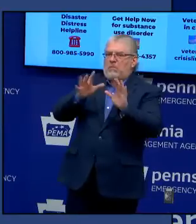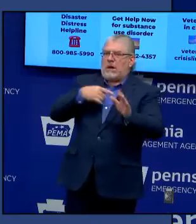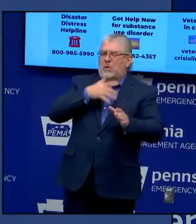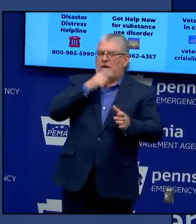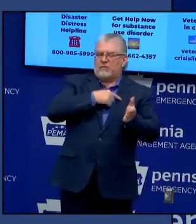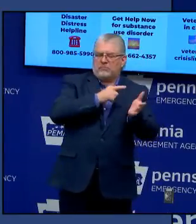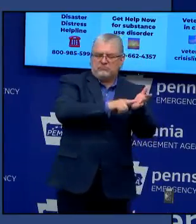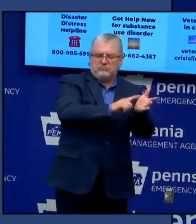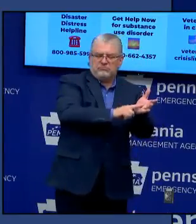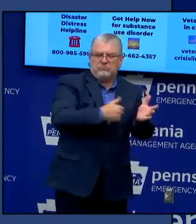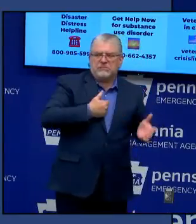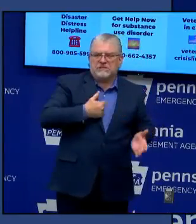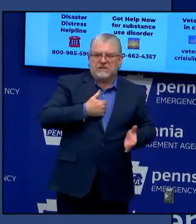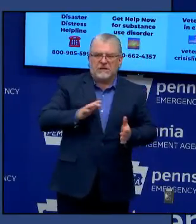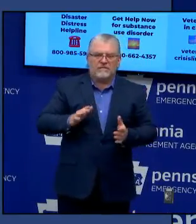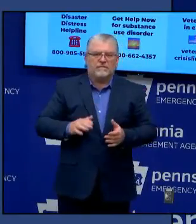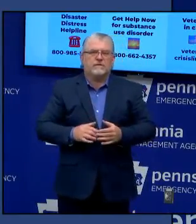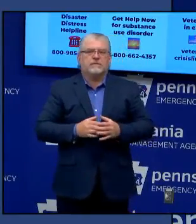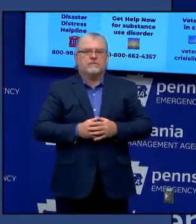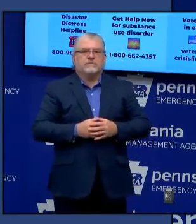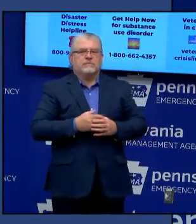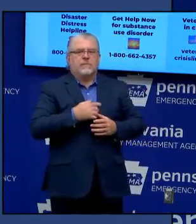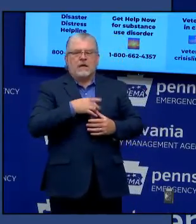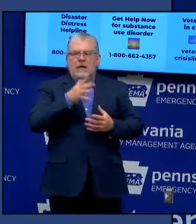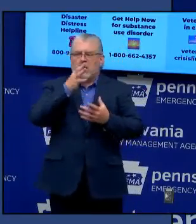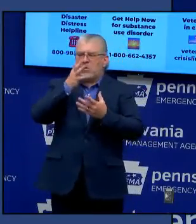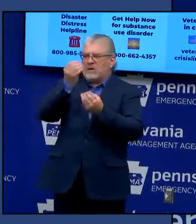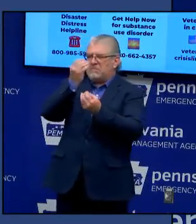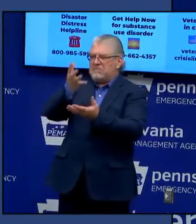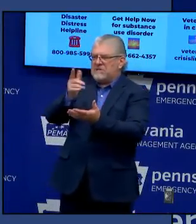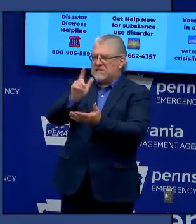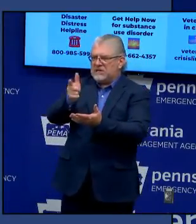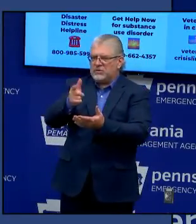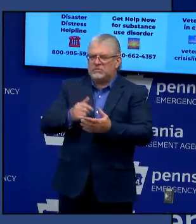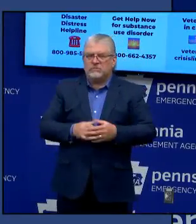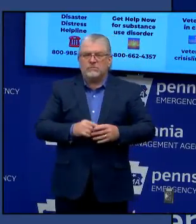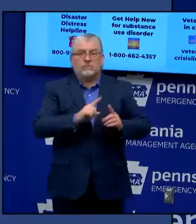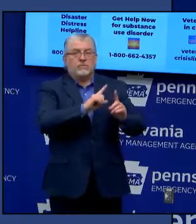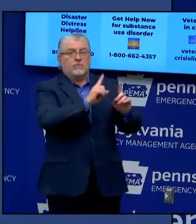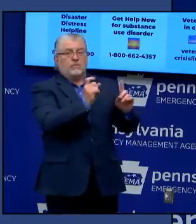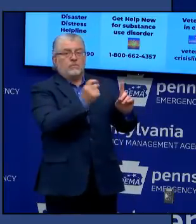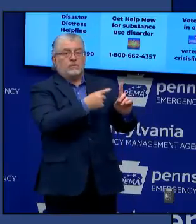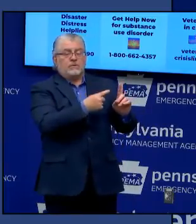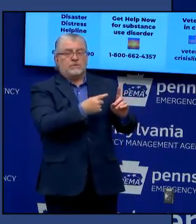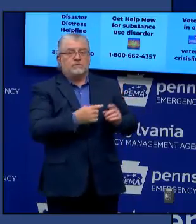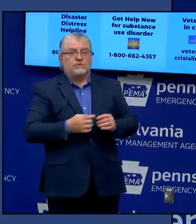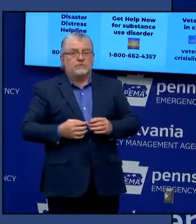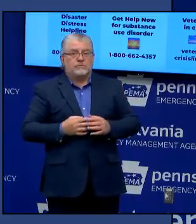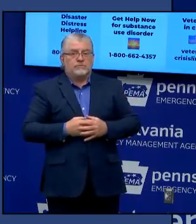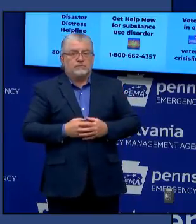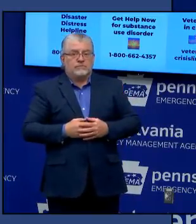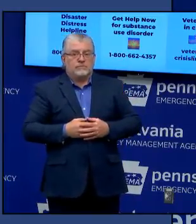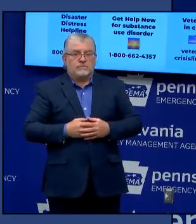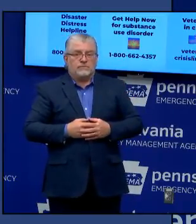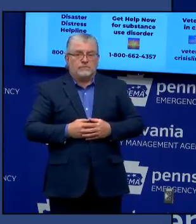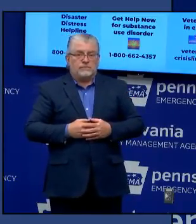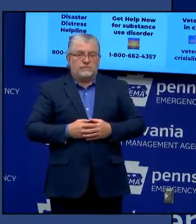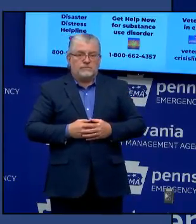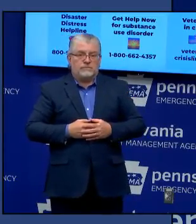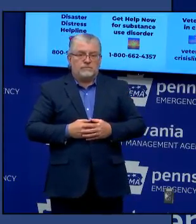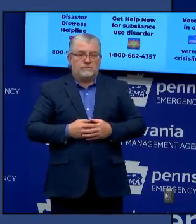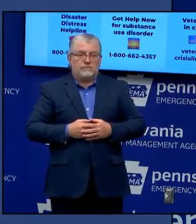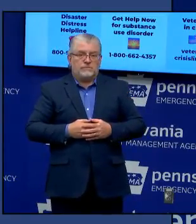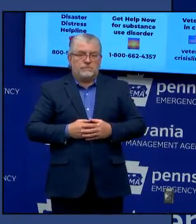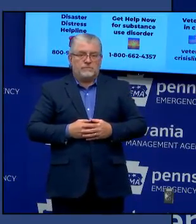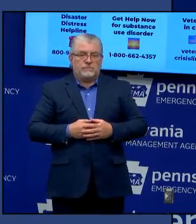Regarding contact tracing, the electronic version from Apple and Google say it will be strictly voluntary. Could that be a problem? What